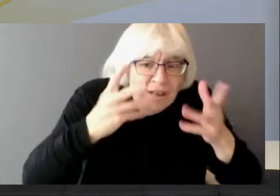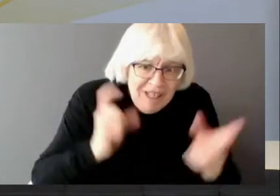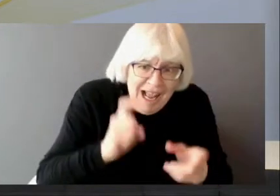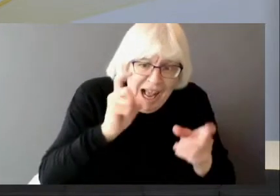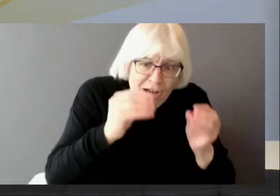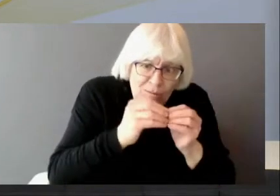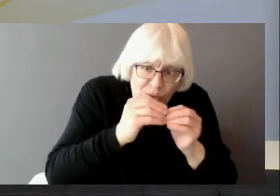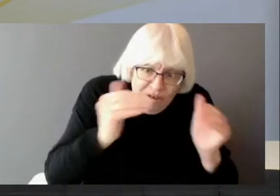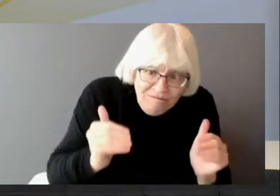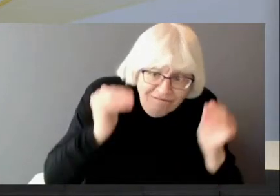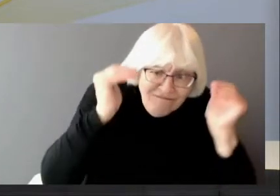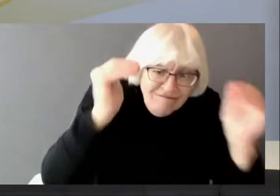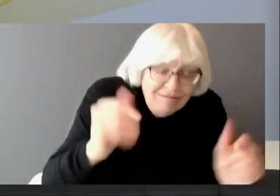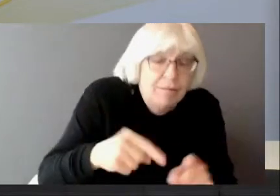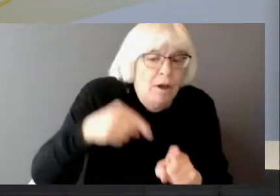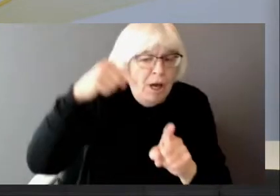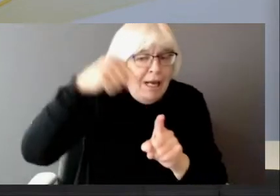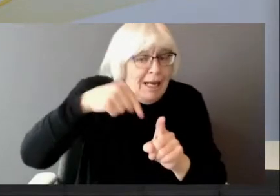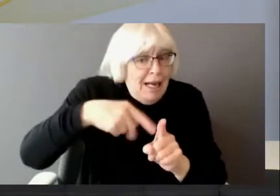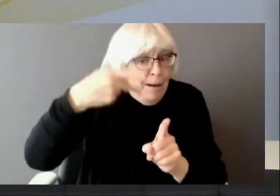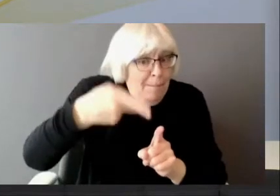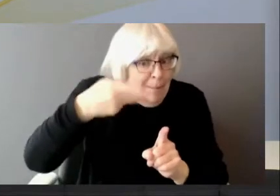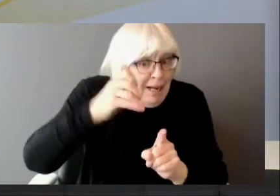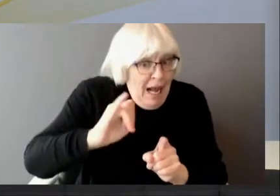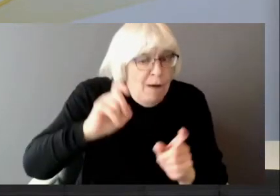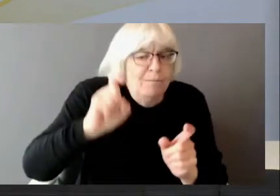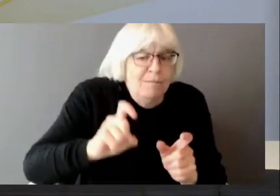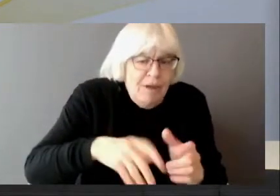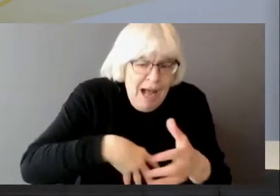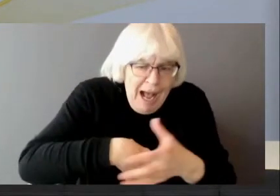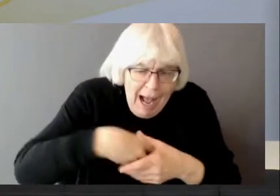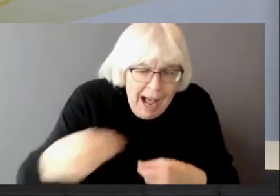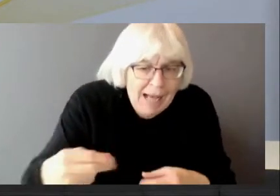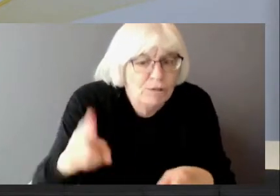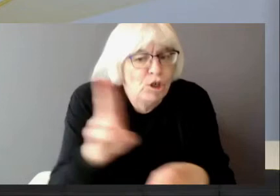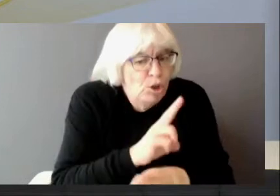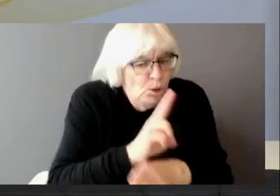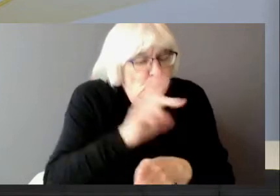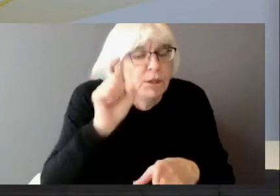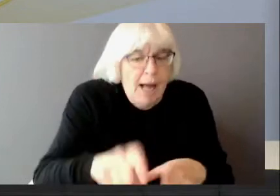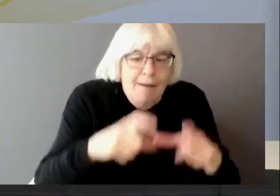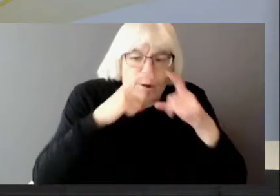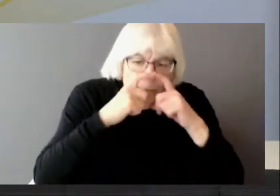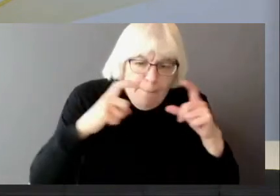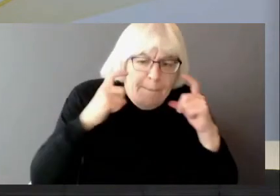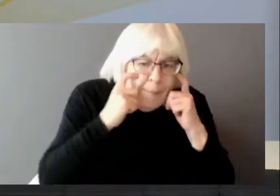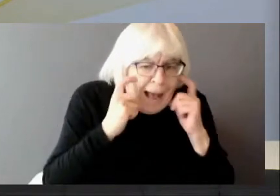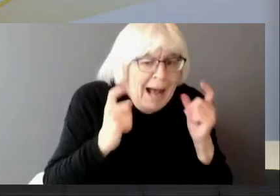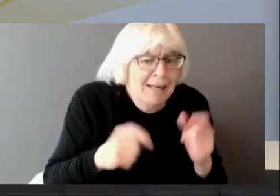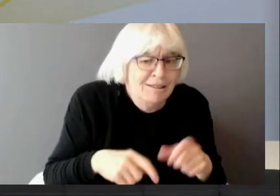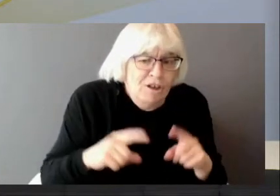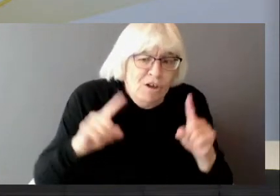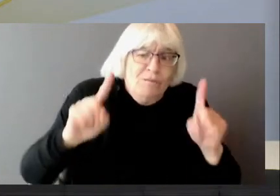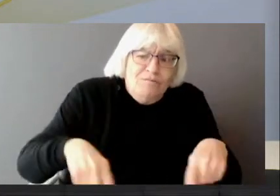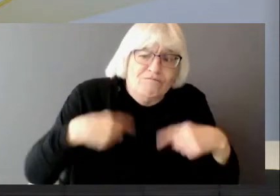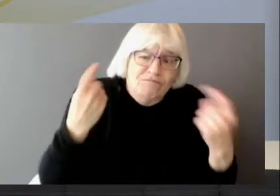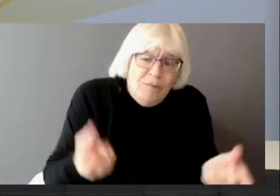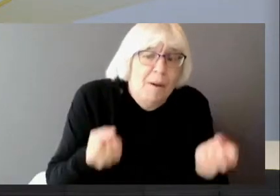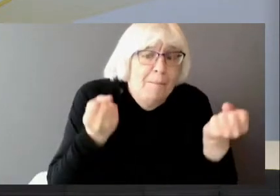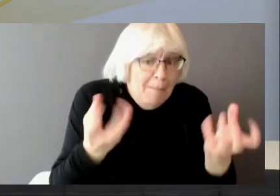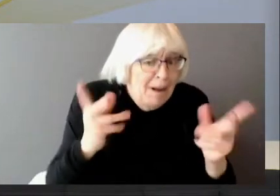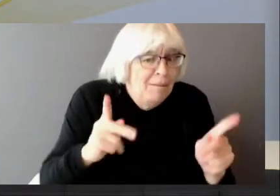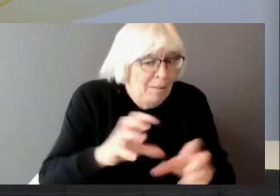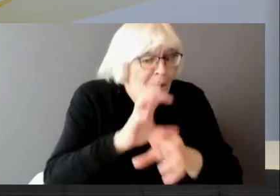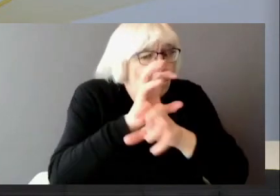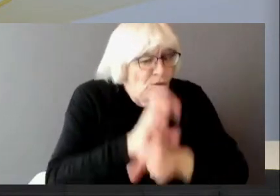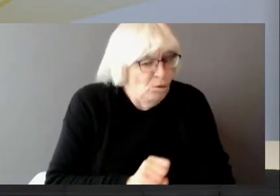public spaces. And for many islanders, wearing a mask has become normal. When they go out, they check to see if they have their wallet,